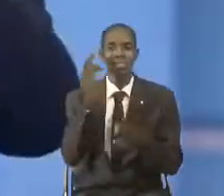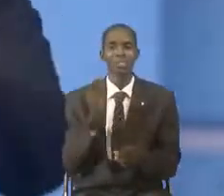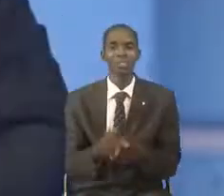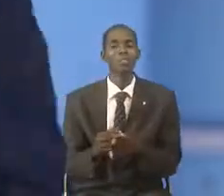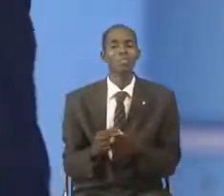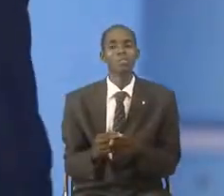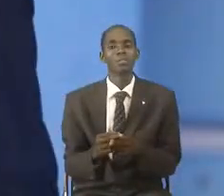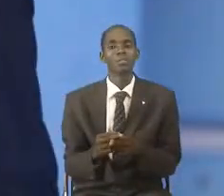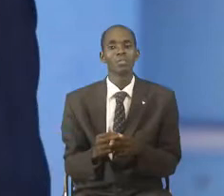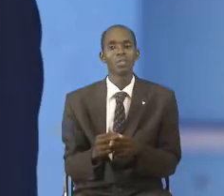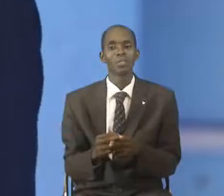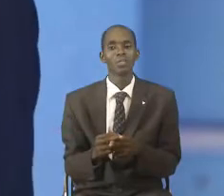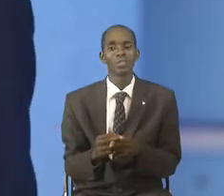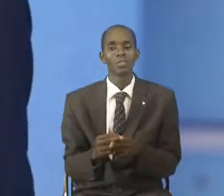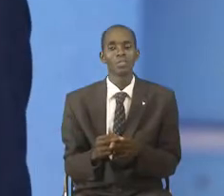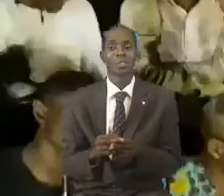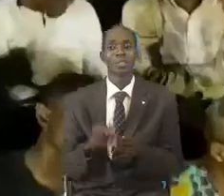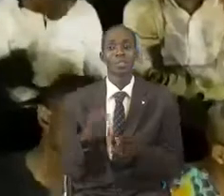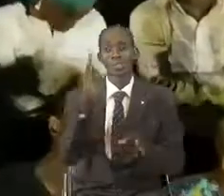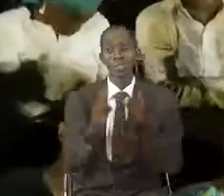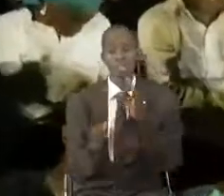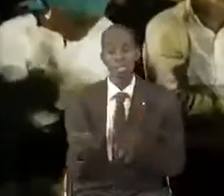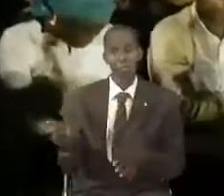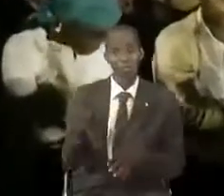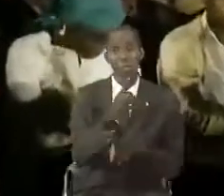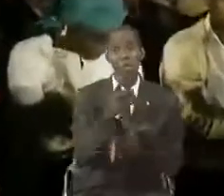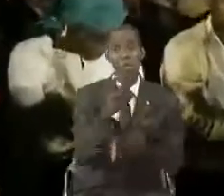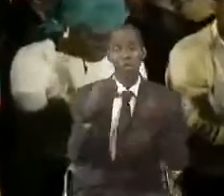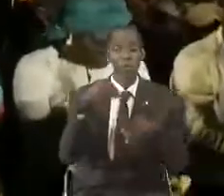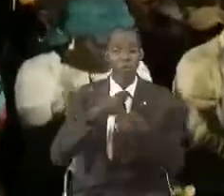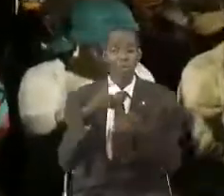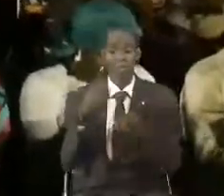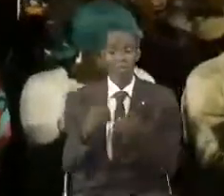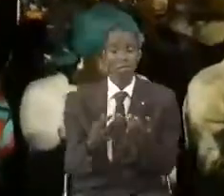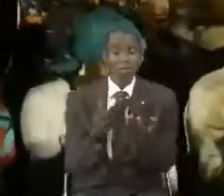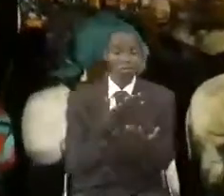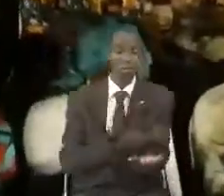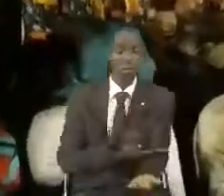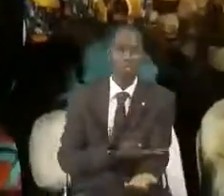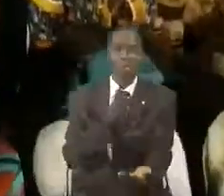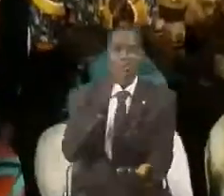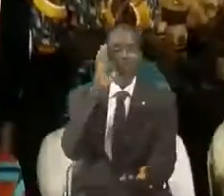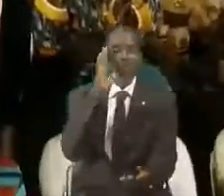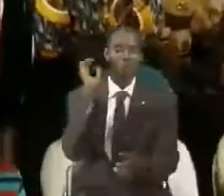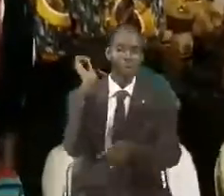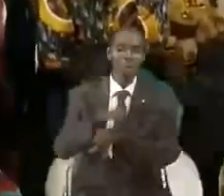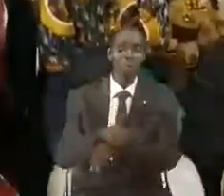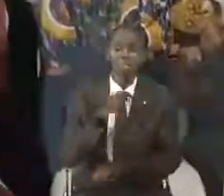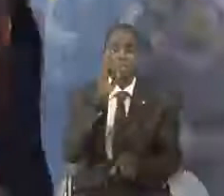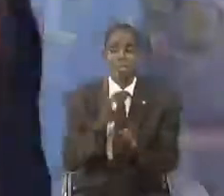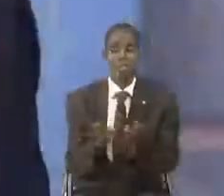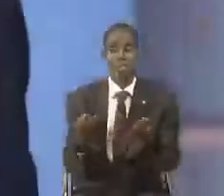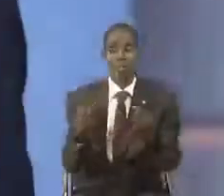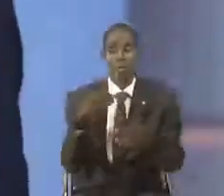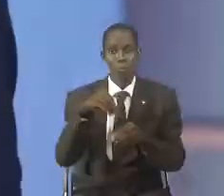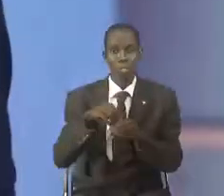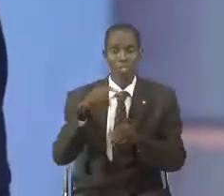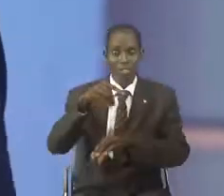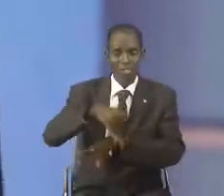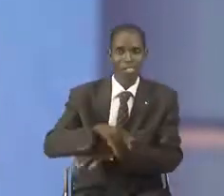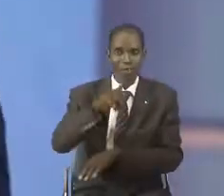will destroy your destiny. It become in the day you